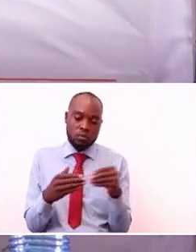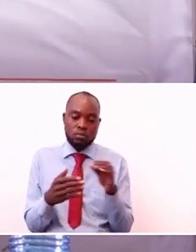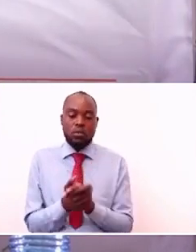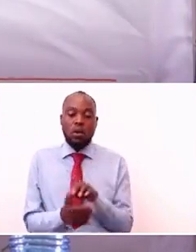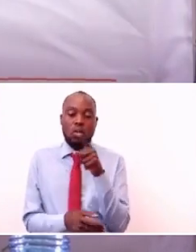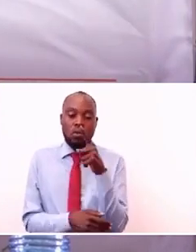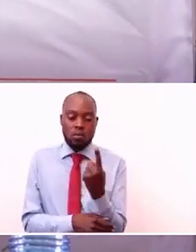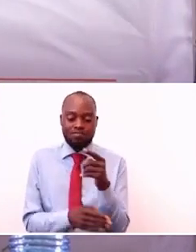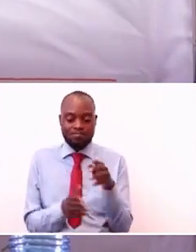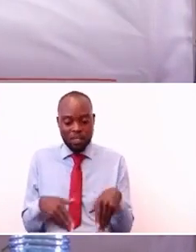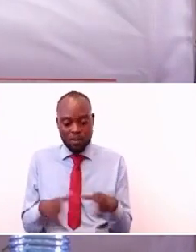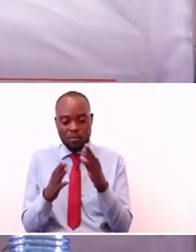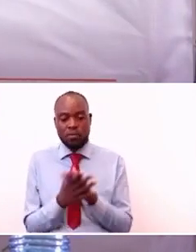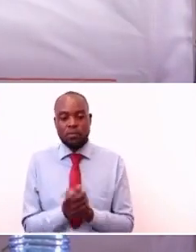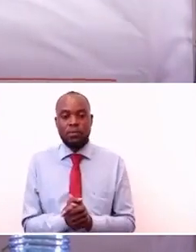platform.